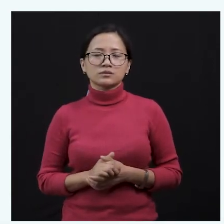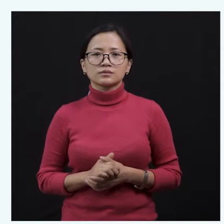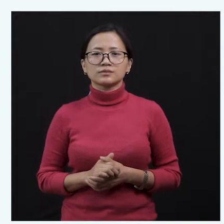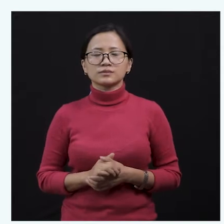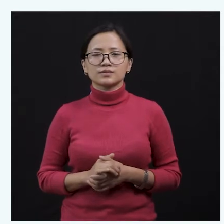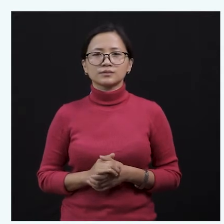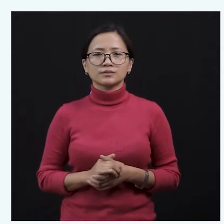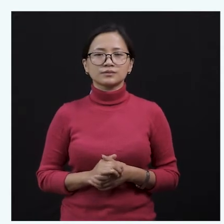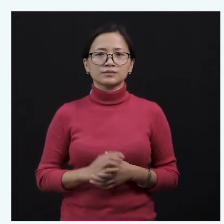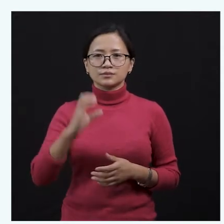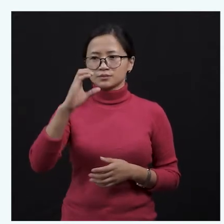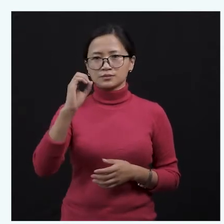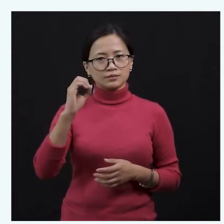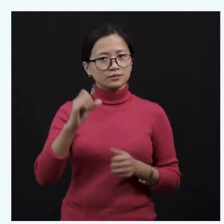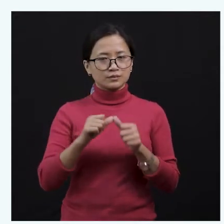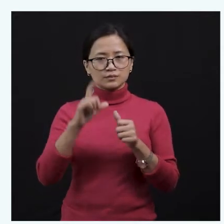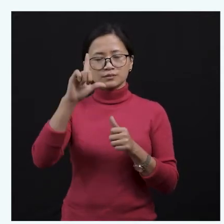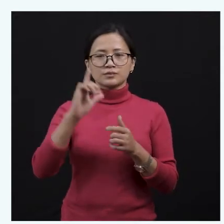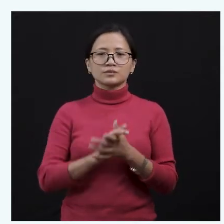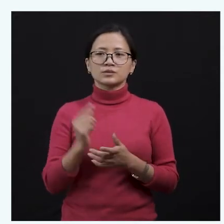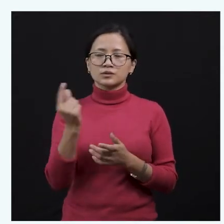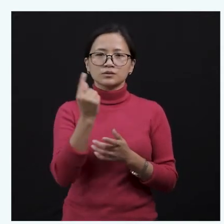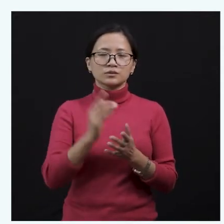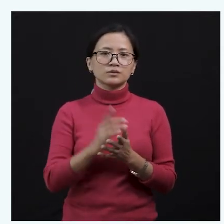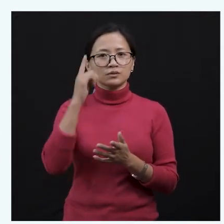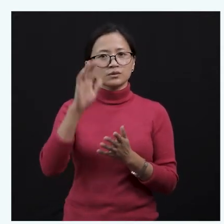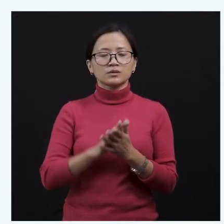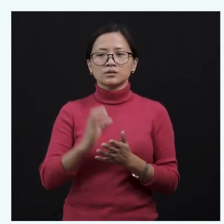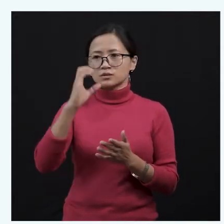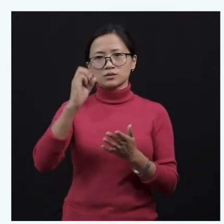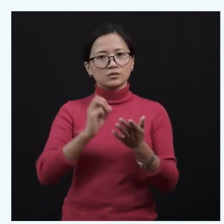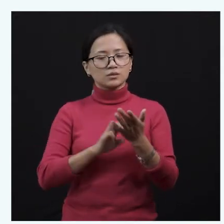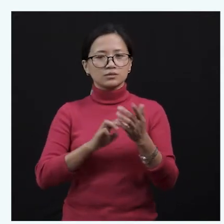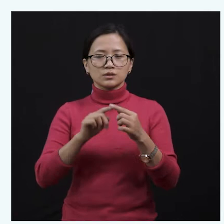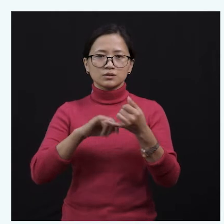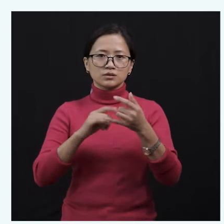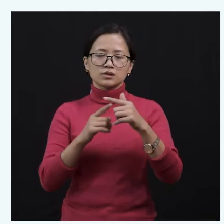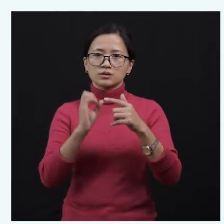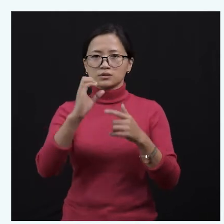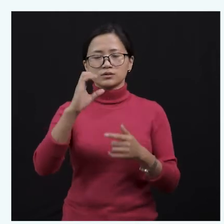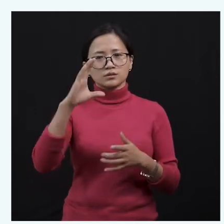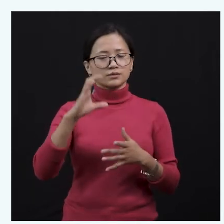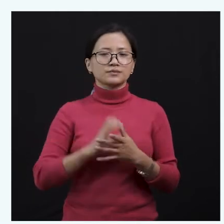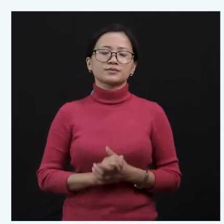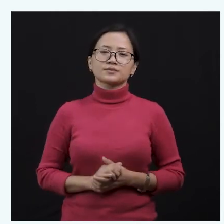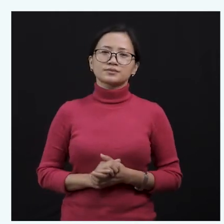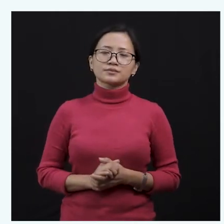Okay? Now coal is also used for making cosmetic. It's used in the field of cosmetic